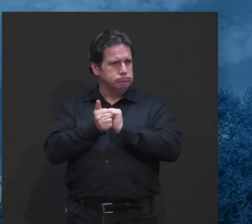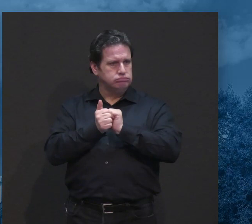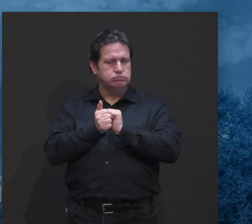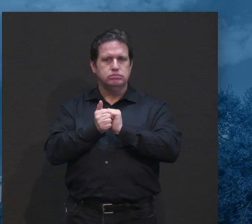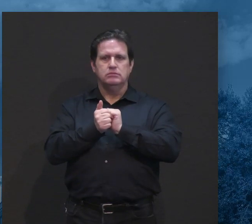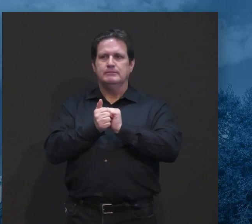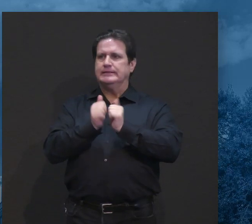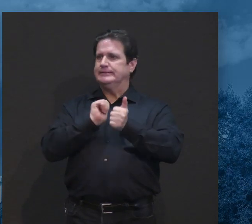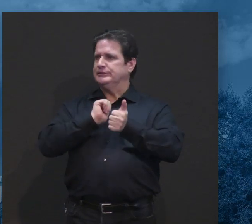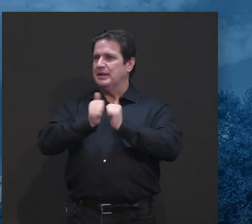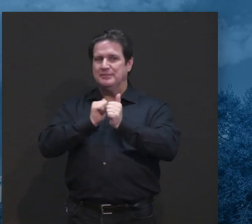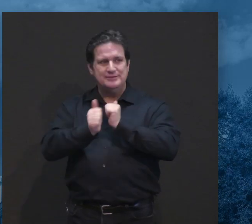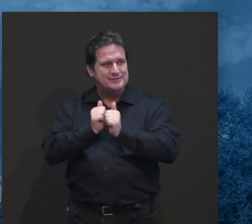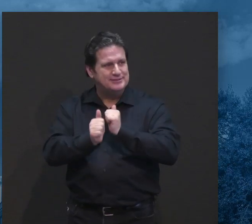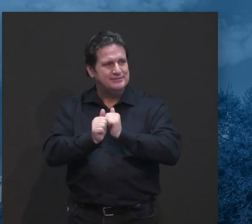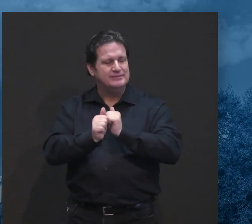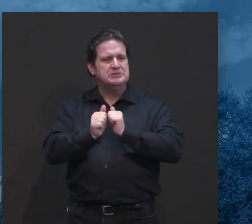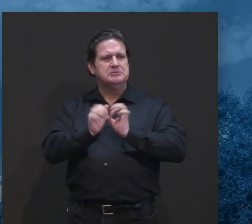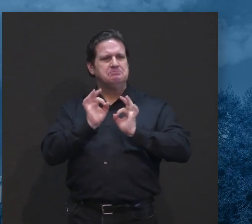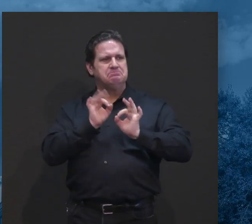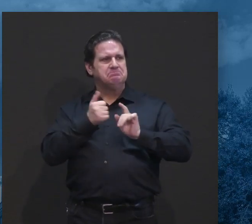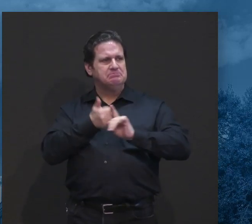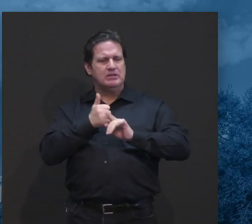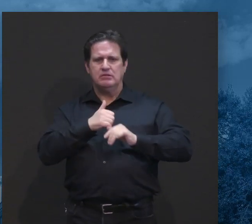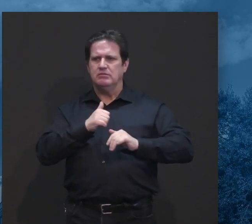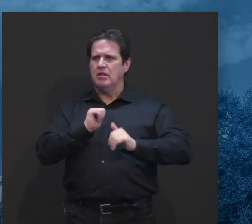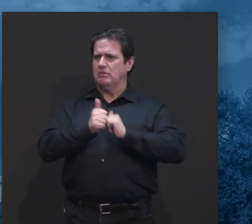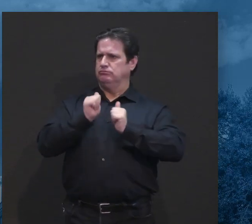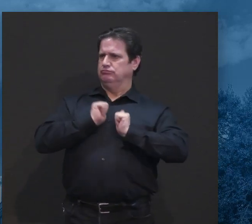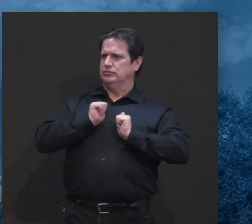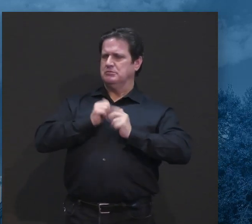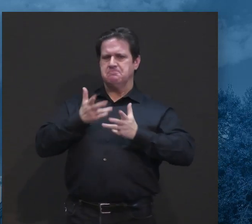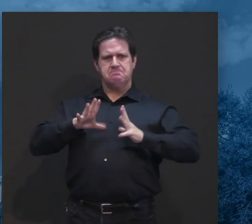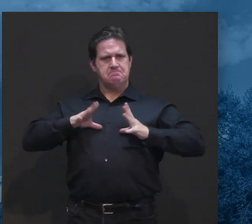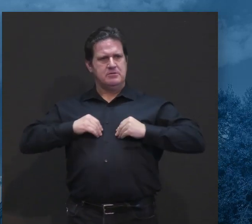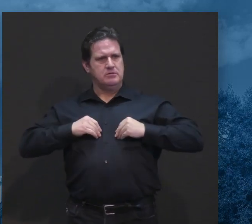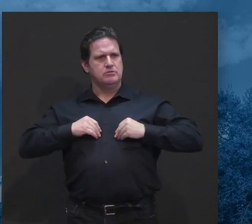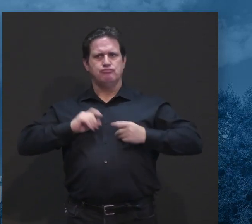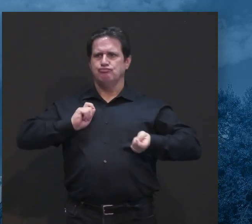the competition itself. The athletes have adjusted.